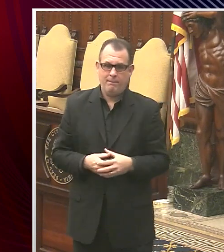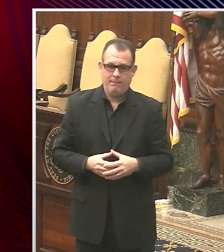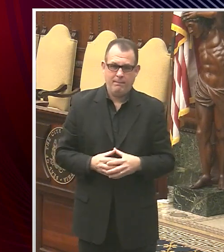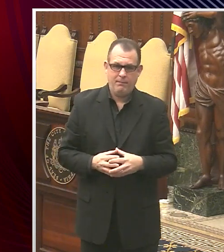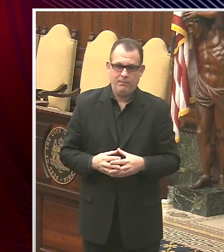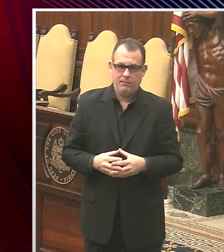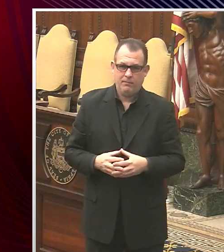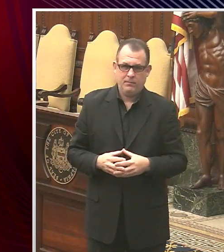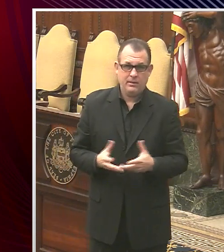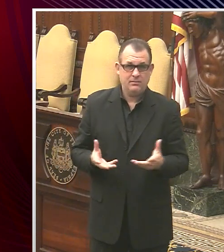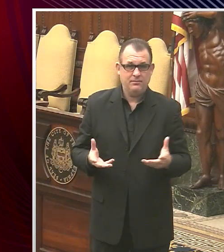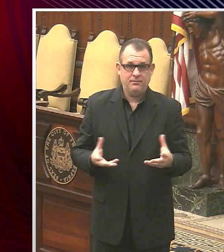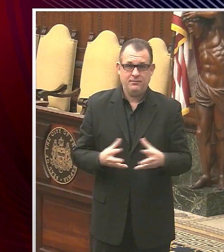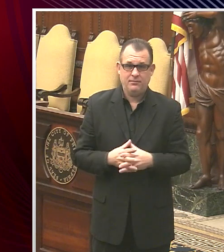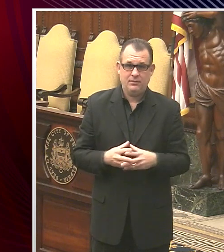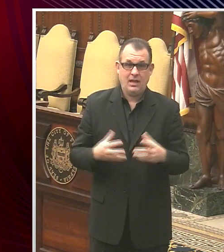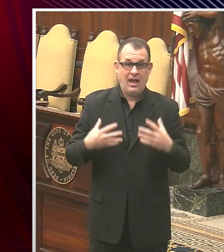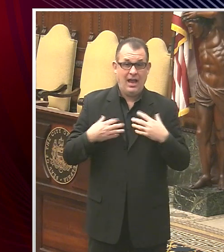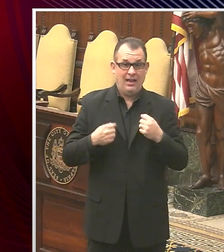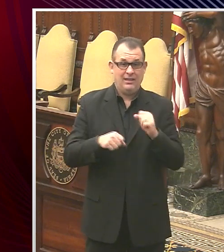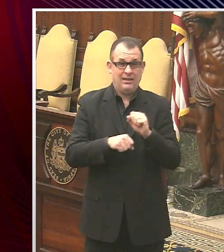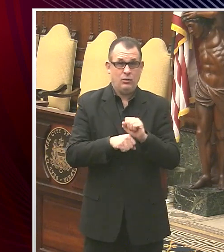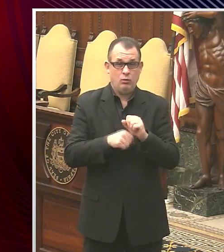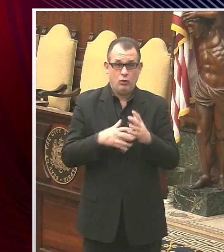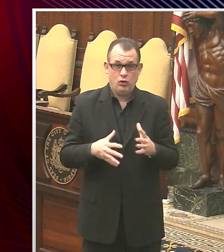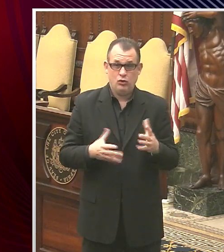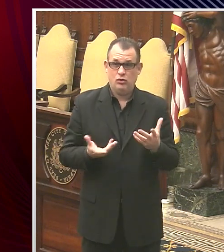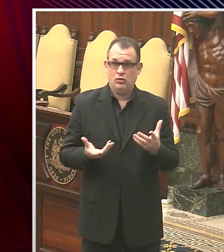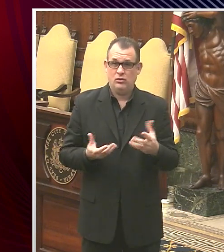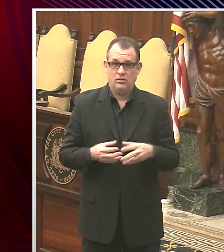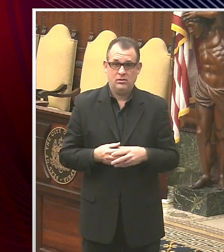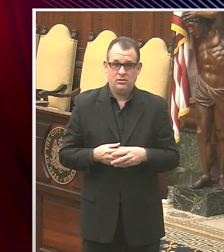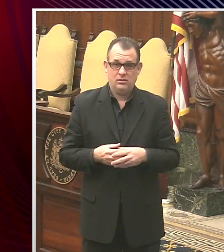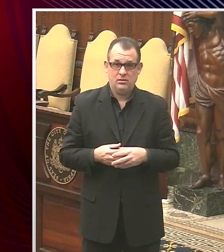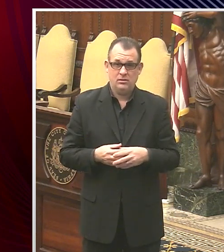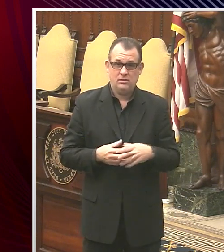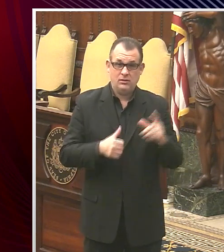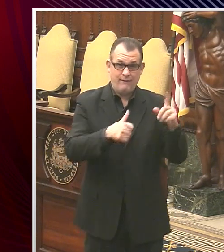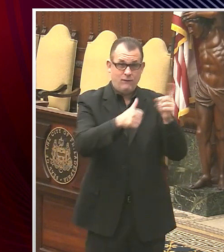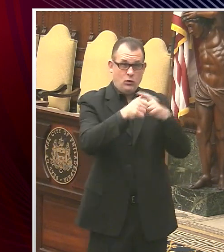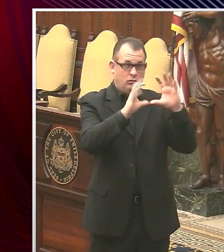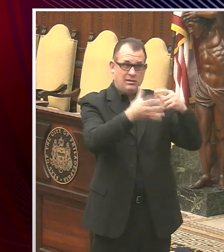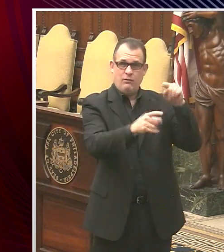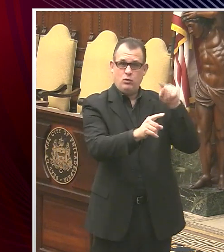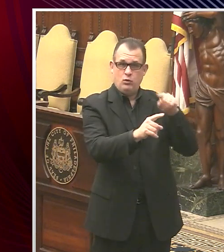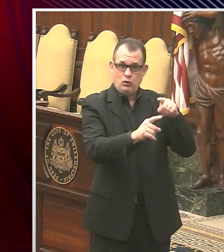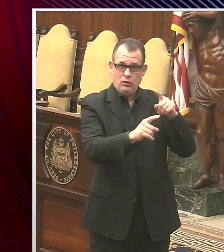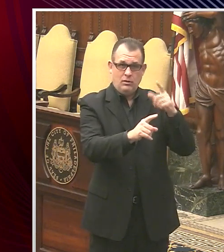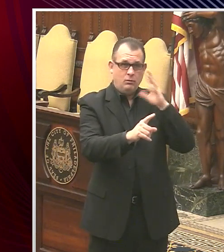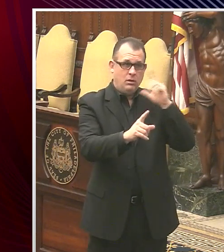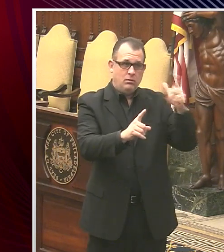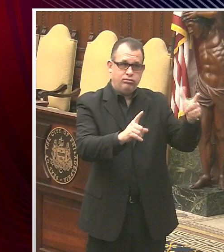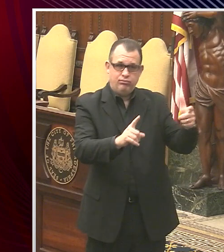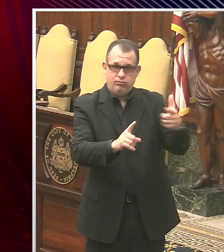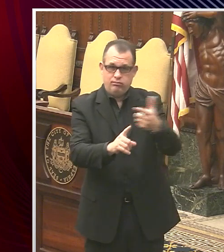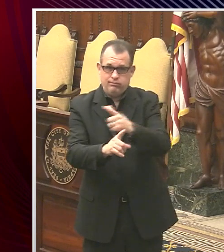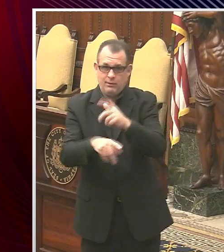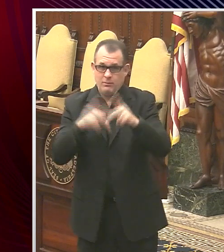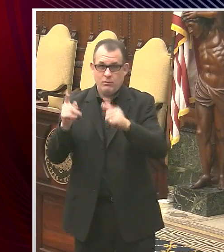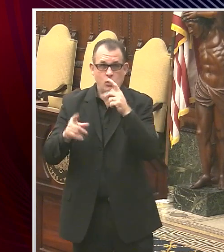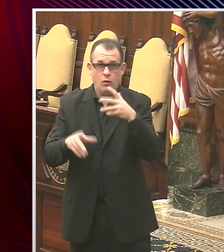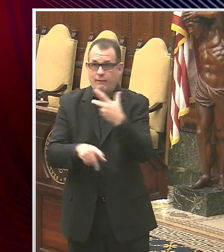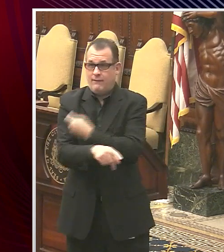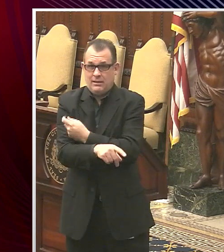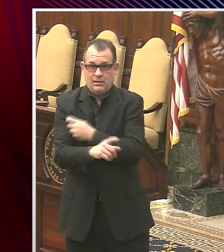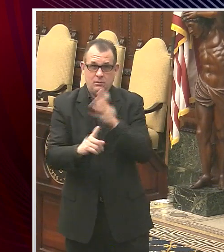we haven't vaccinated all healthcare workers yet, but everybody else is in line behind them because of the elevated risk of healthcare workers. Bueno, la verdad